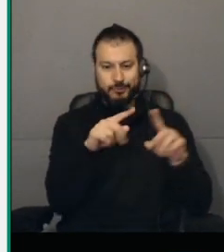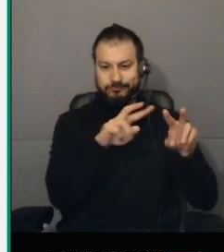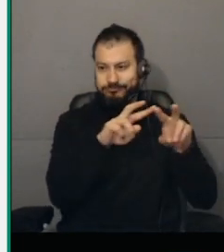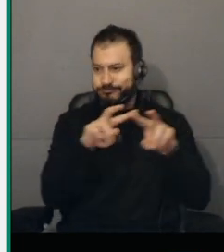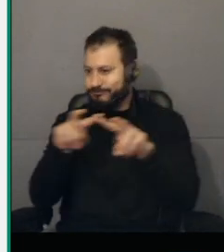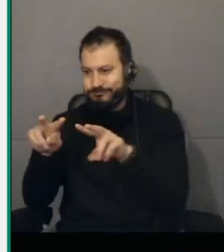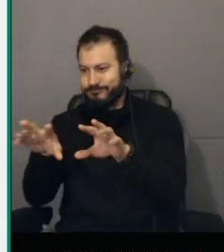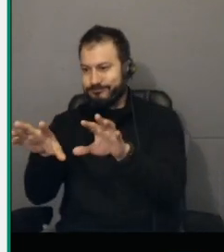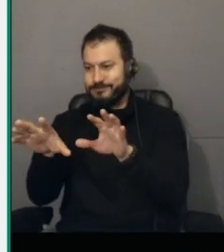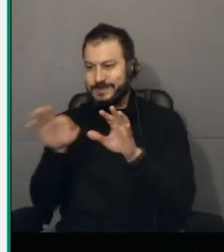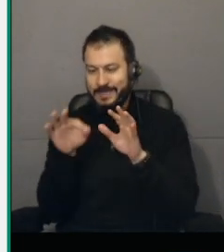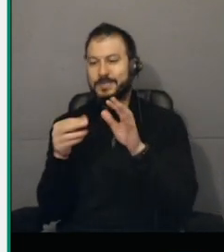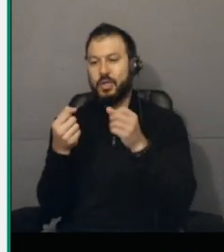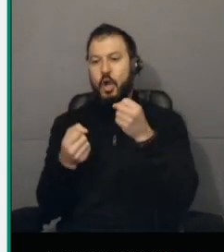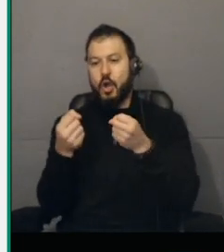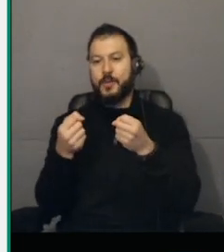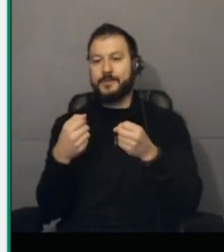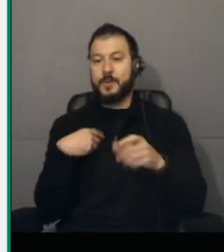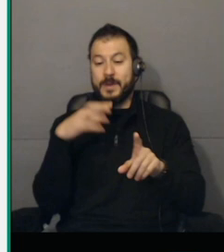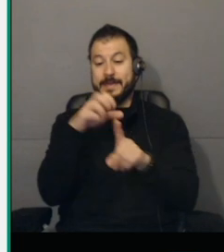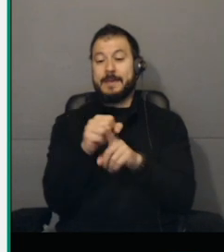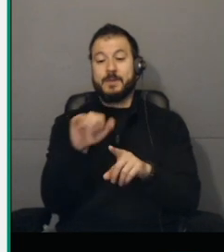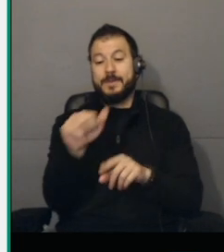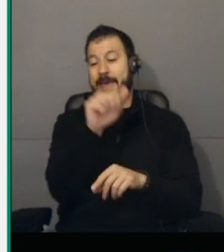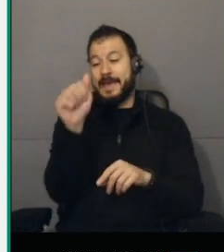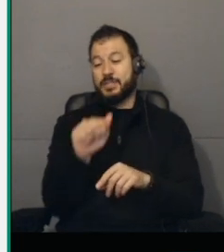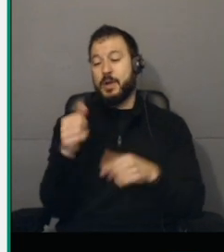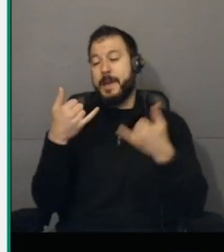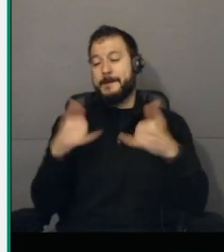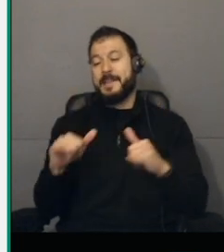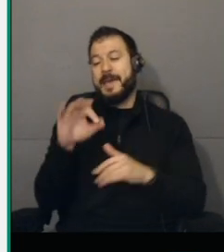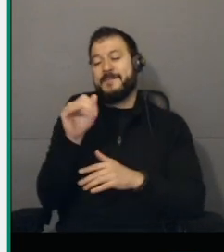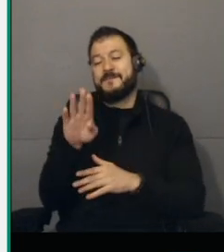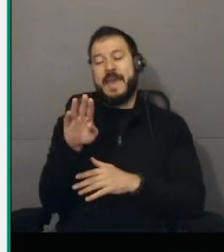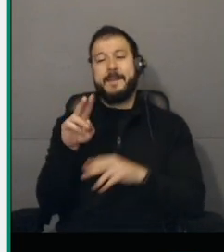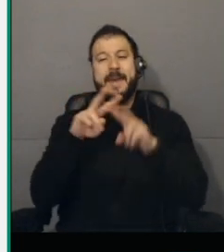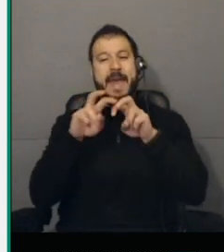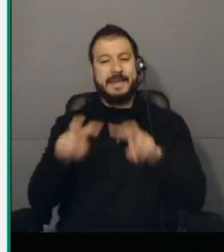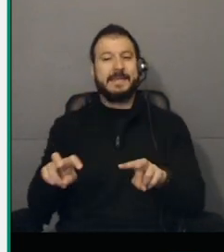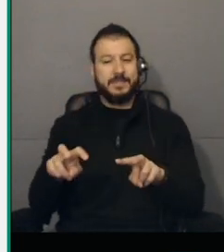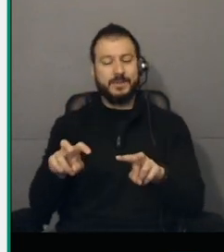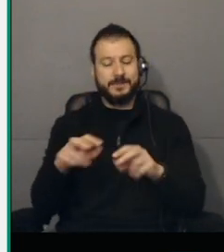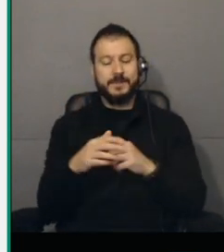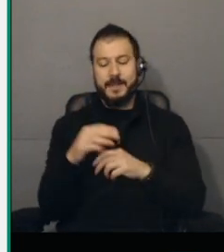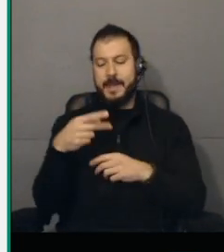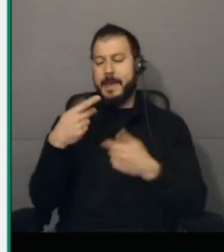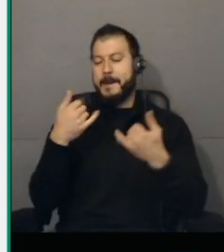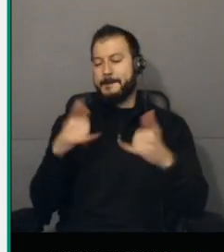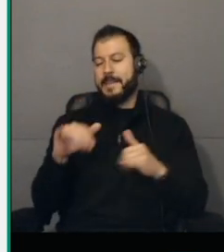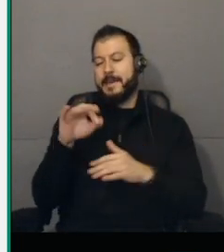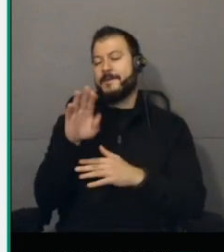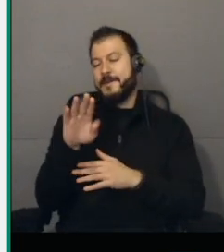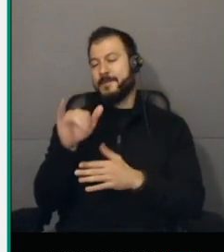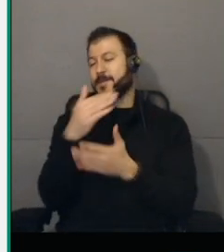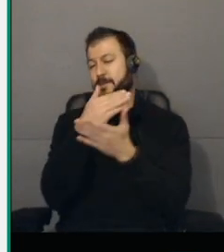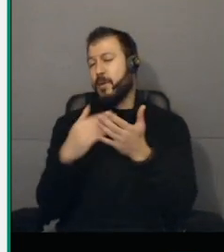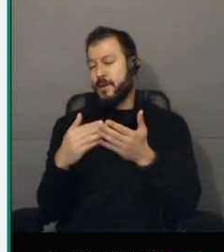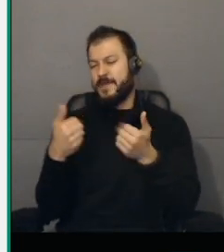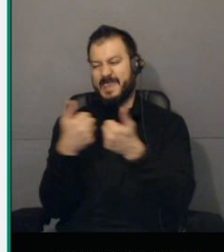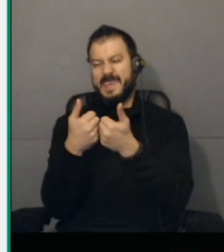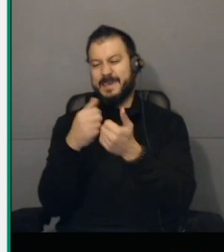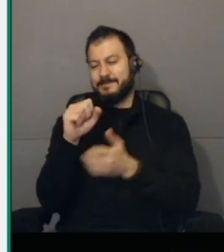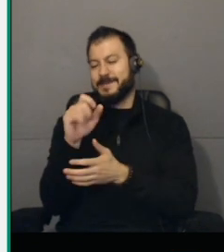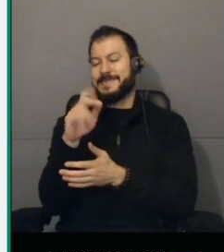We capture this data in real time with Azure PlayFab's data analytics service. PlayFab is an integral piece of the Microsoft Game